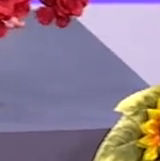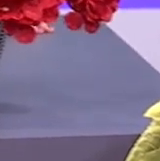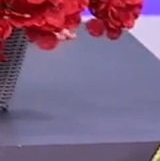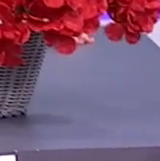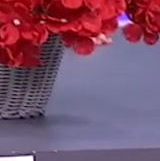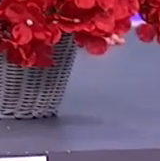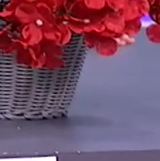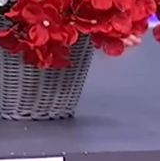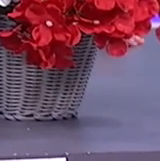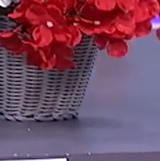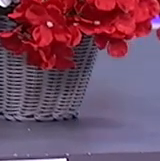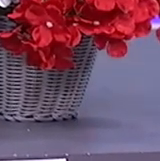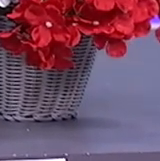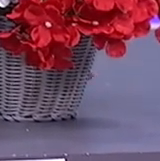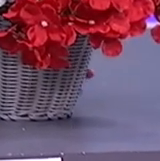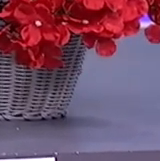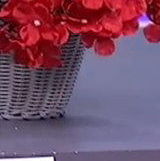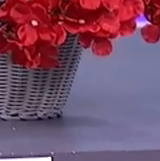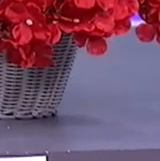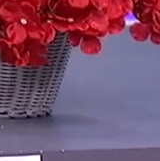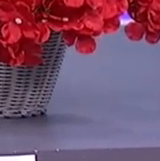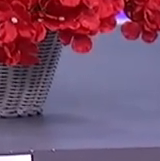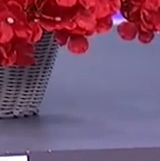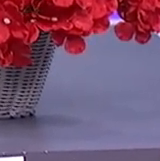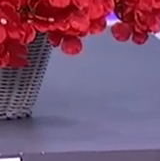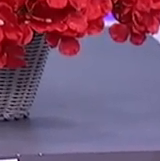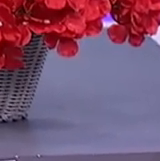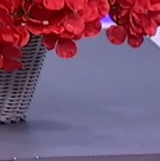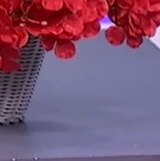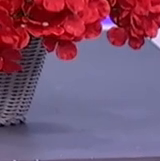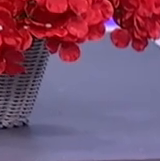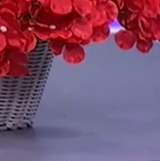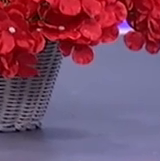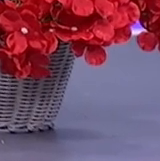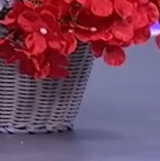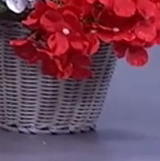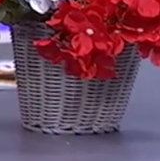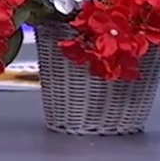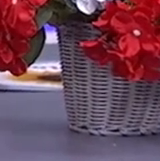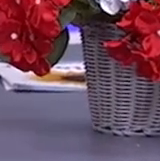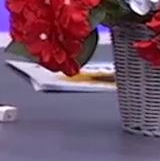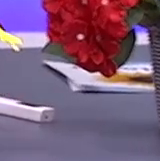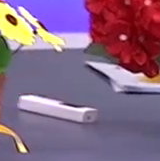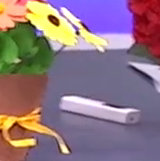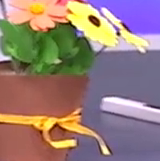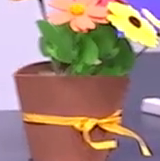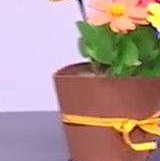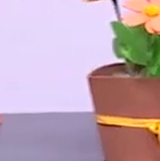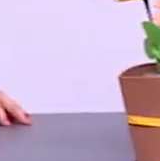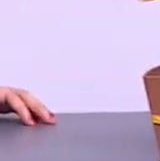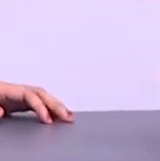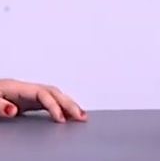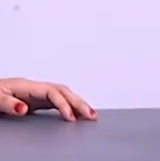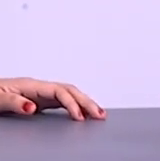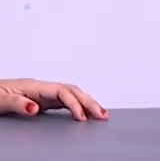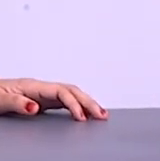tumani na jani kya sapne dikhai. Ab to